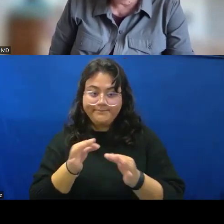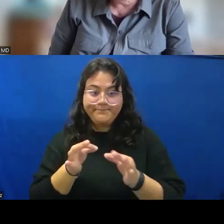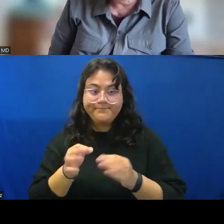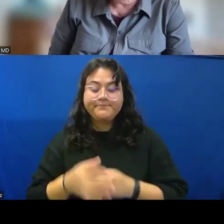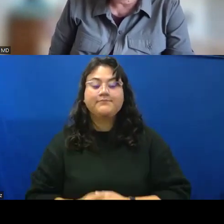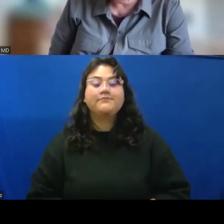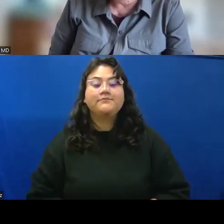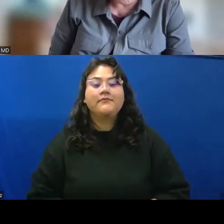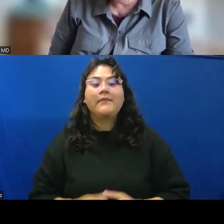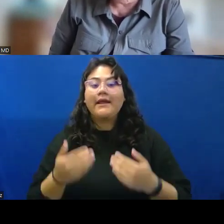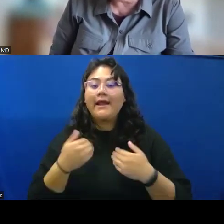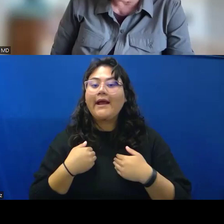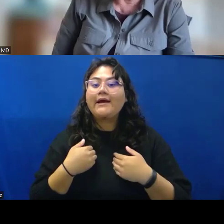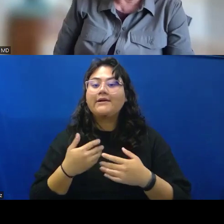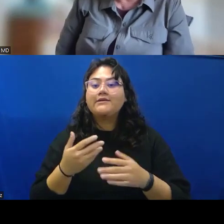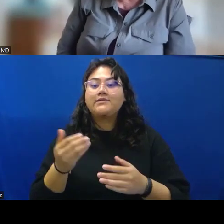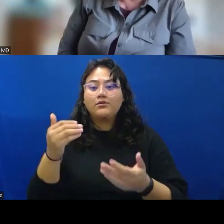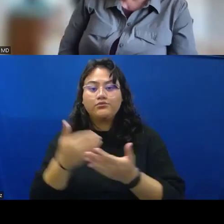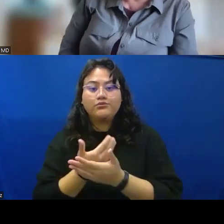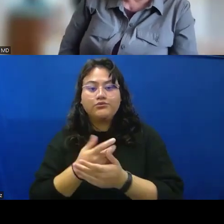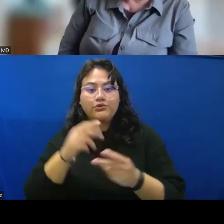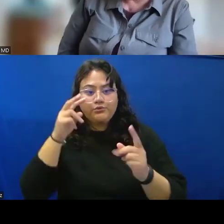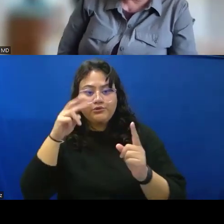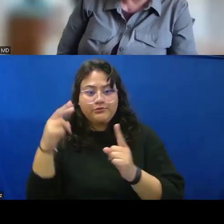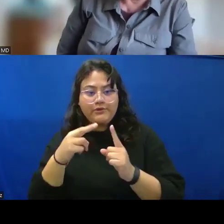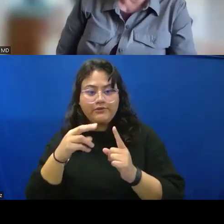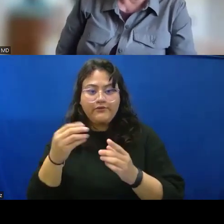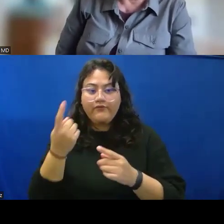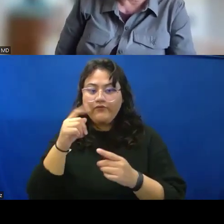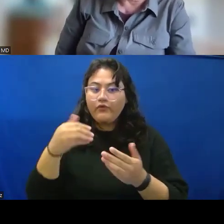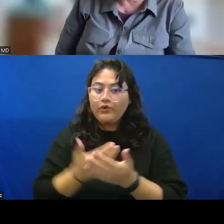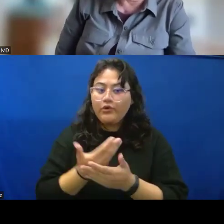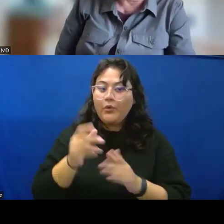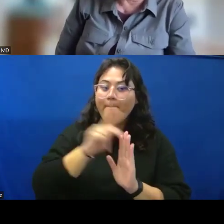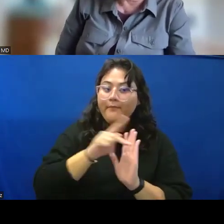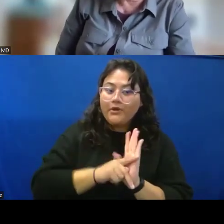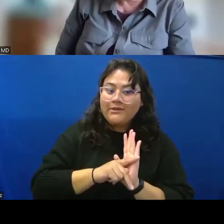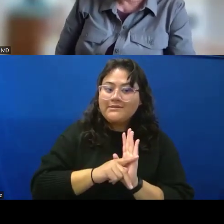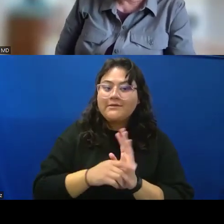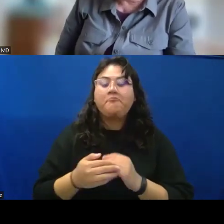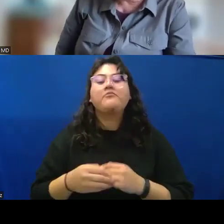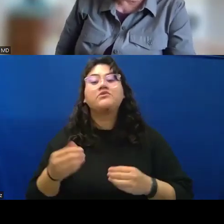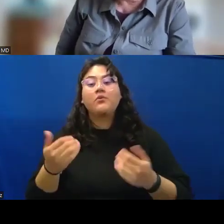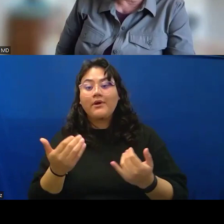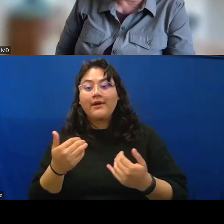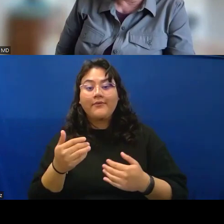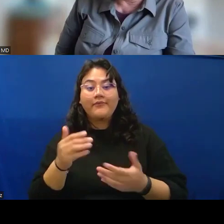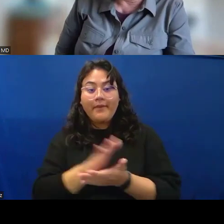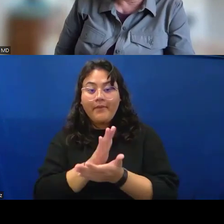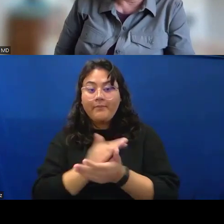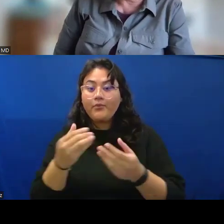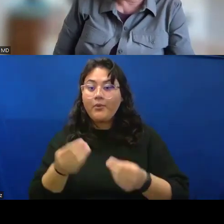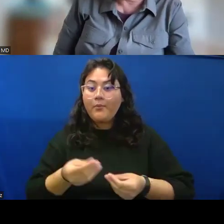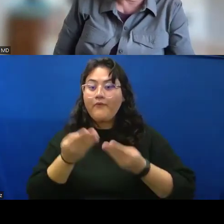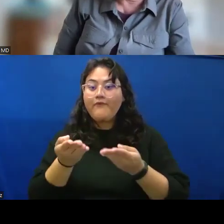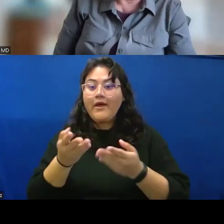policy. Our advisory group had already created a document called a tip sheet for providers about newborn